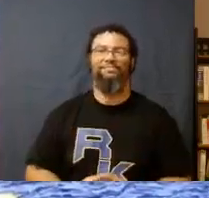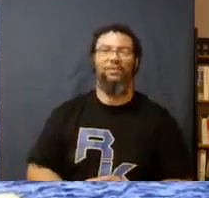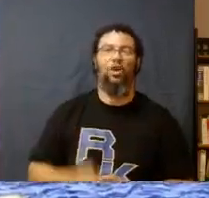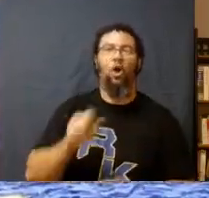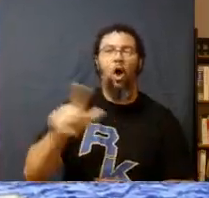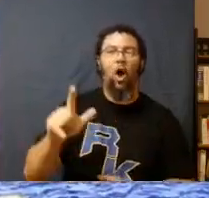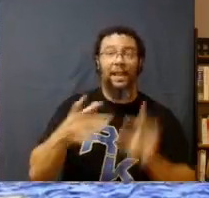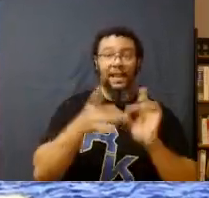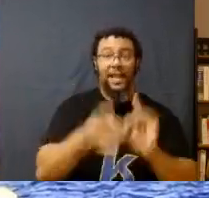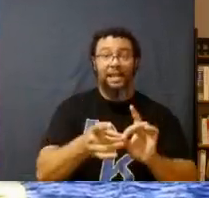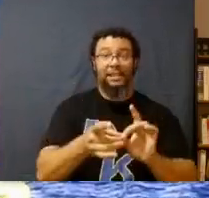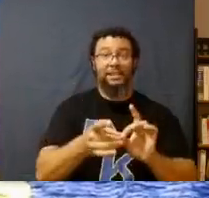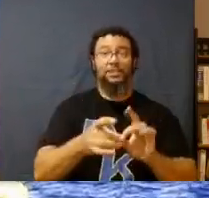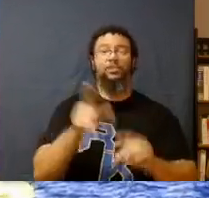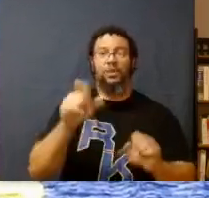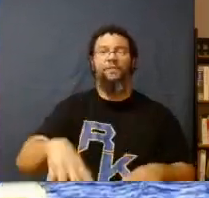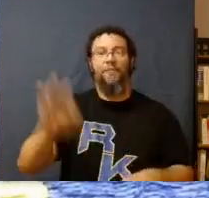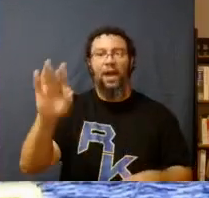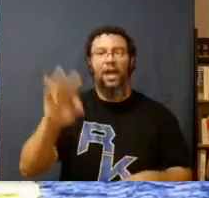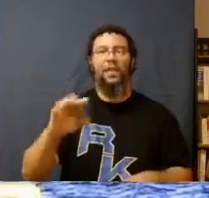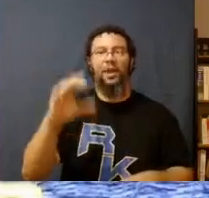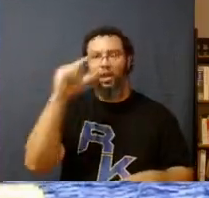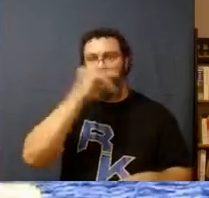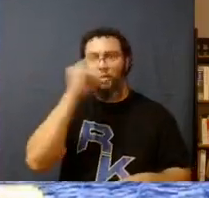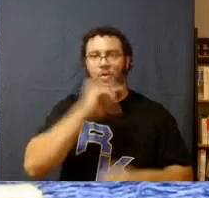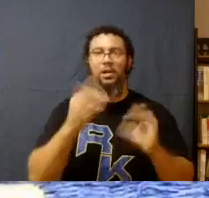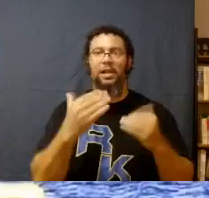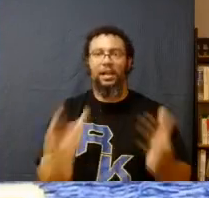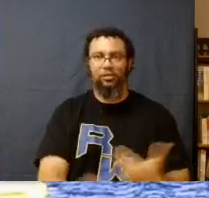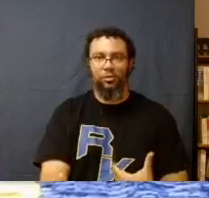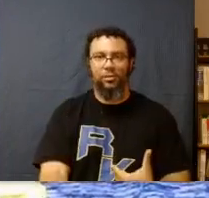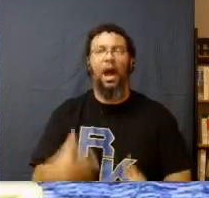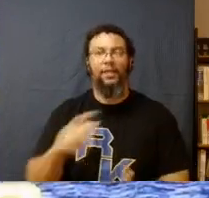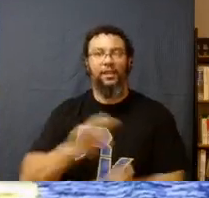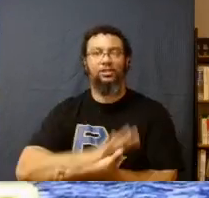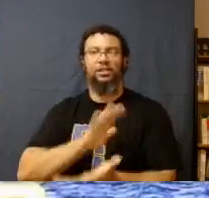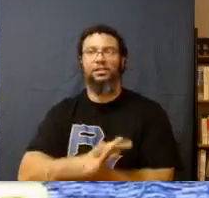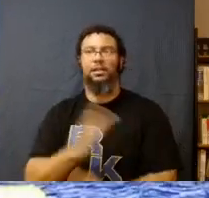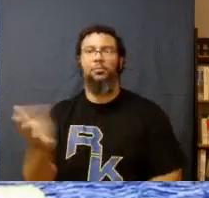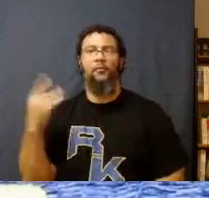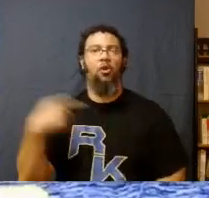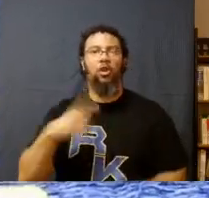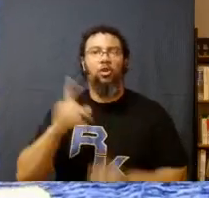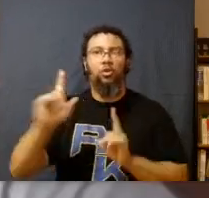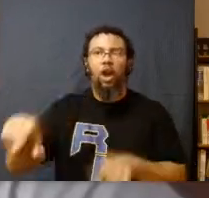will be on that Google Classroom in that Google Sheet, but before you go, one last